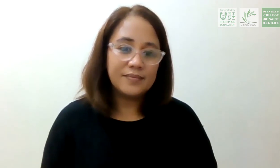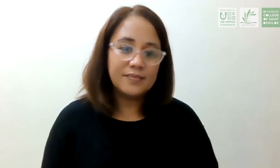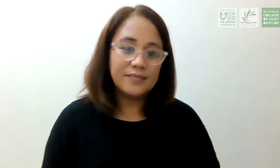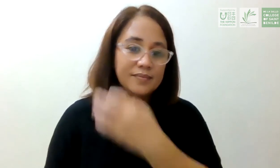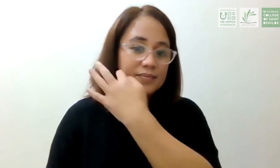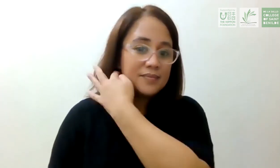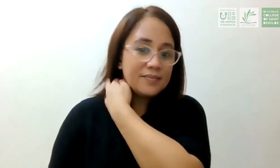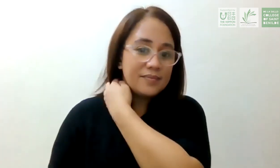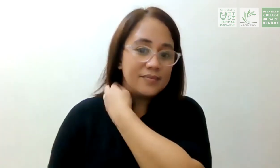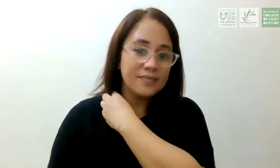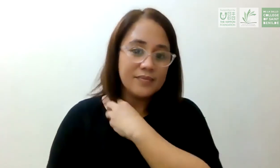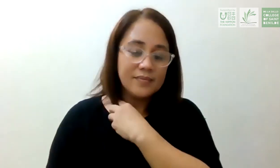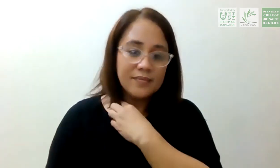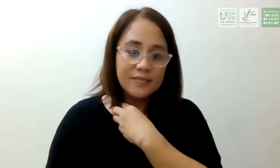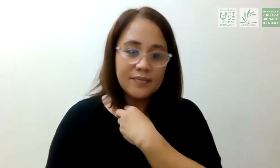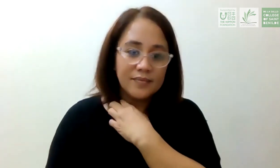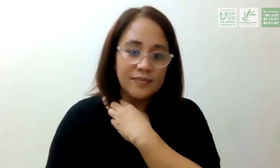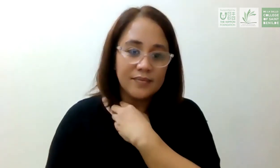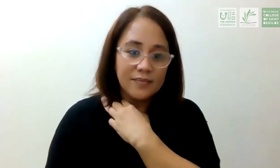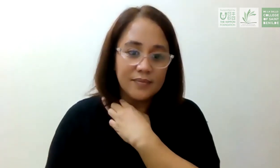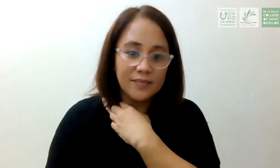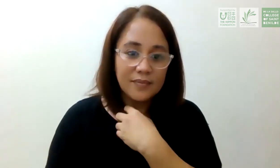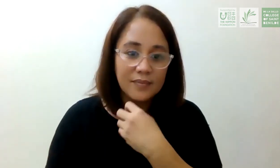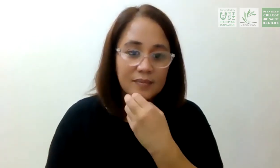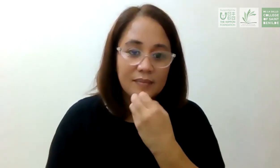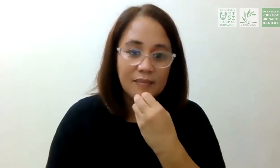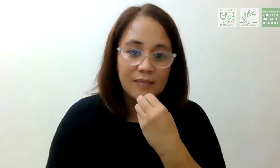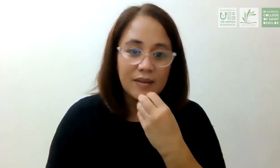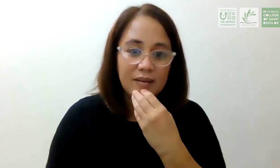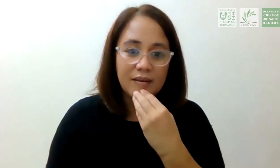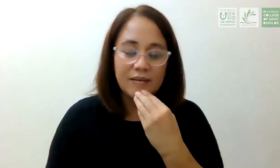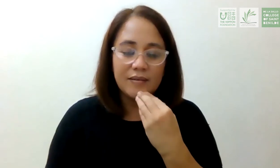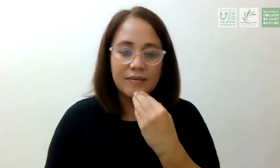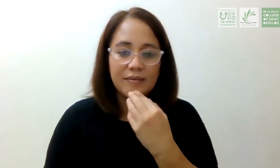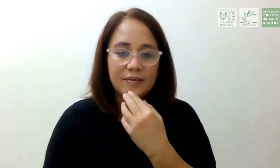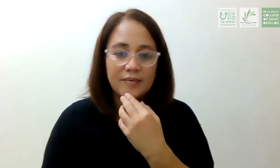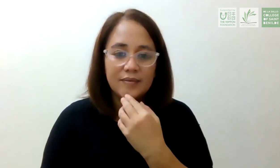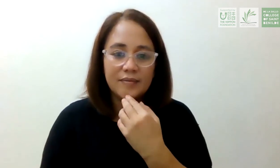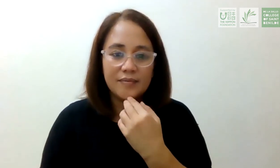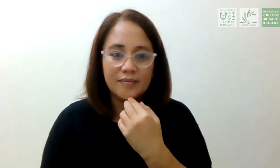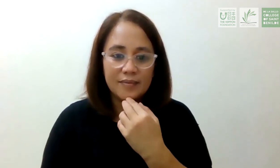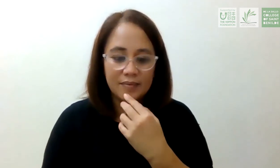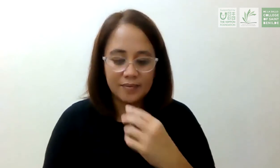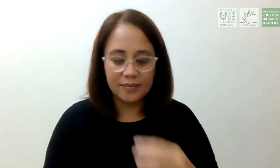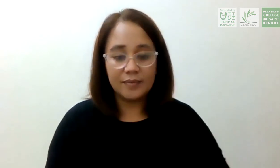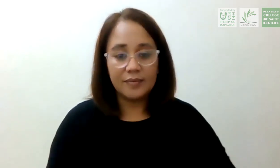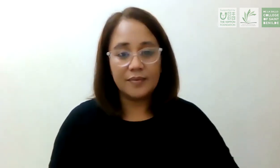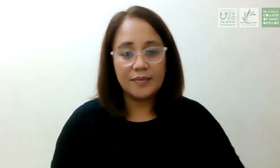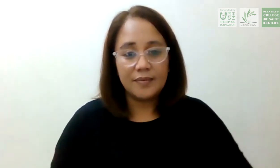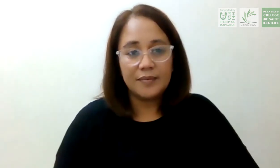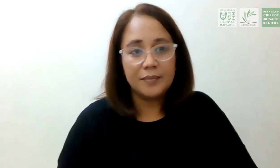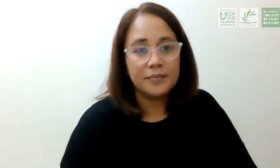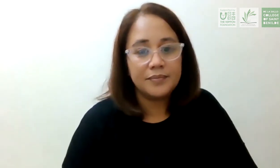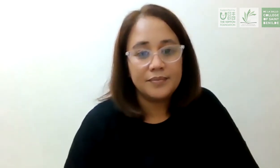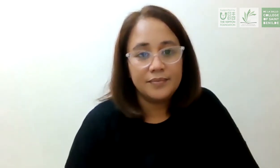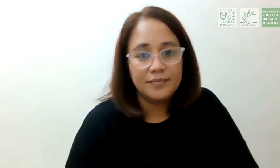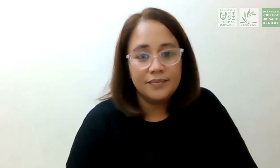Not yet, sir. Lesson 6. Okay, it's still loading. One moment.